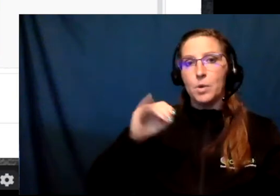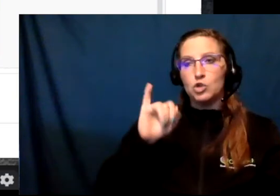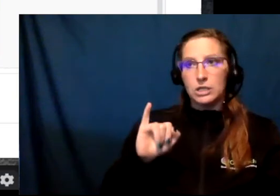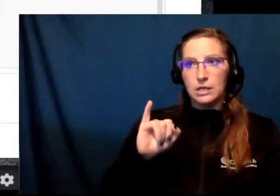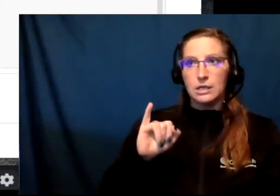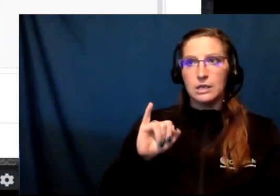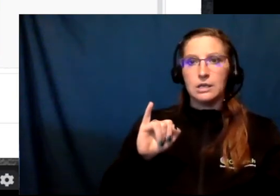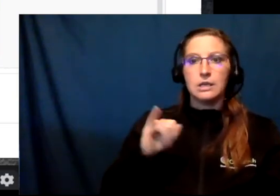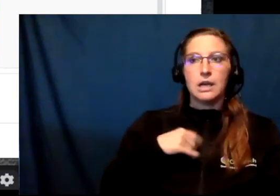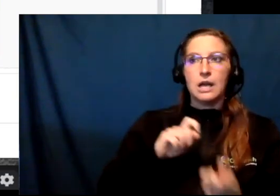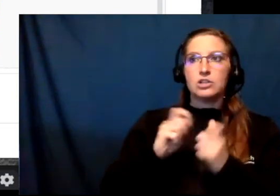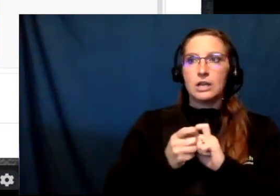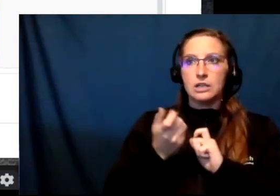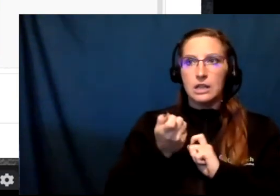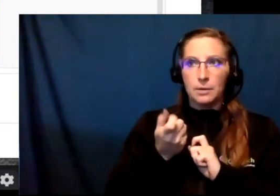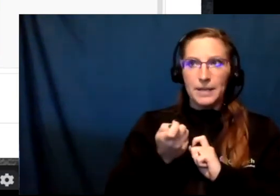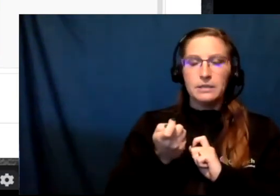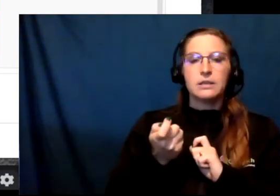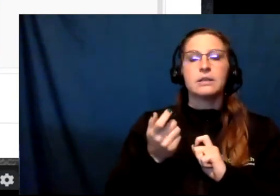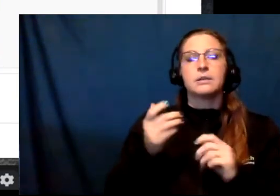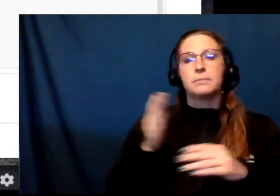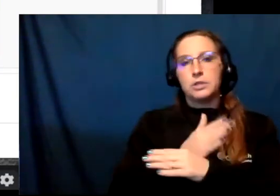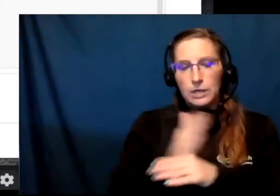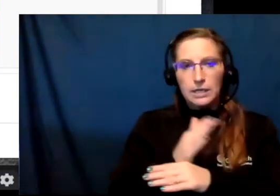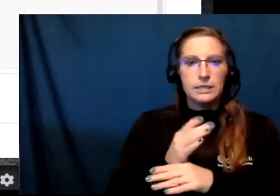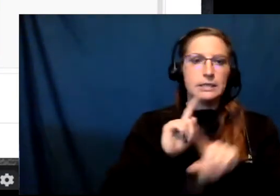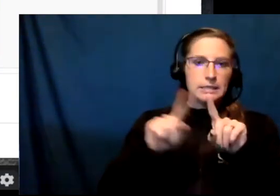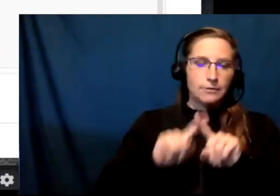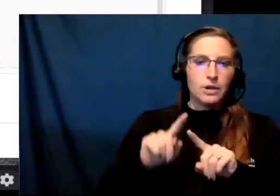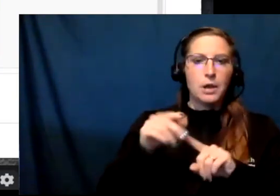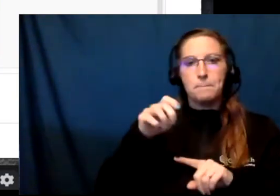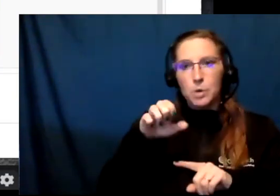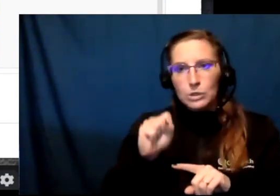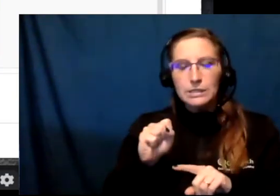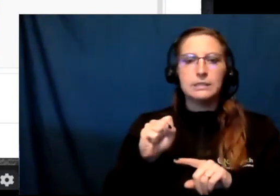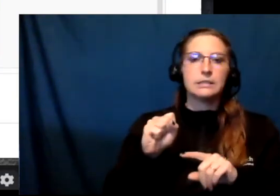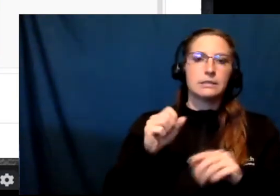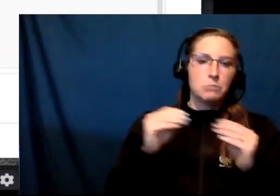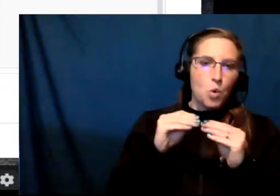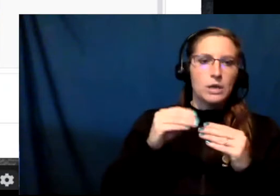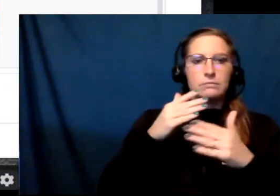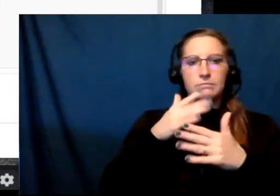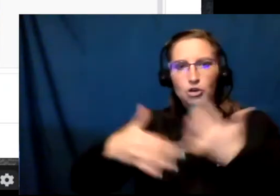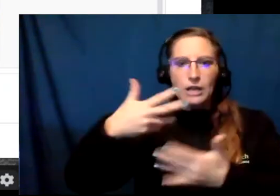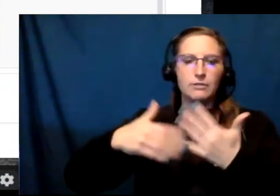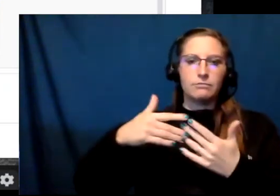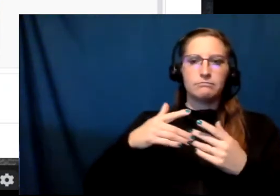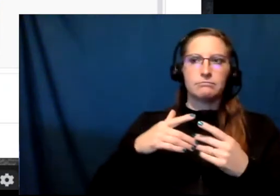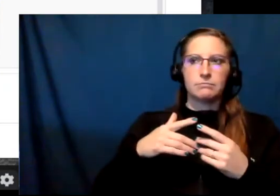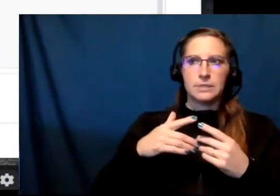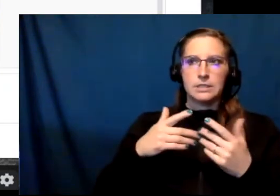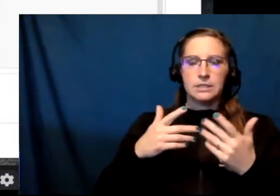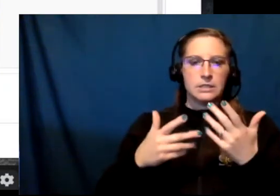bit between, the different poses. So it's more interactive, or I mean, not interactive, I